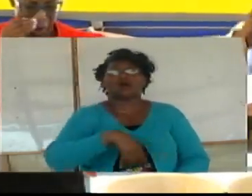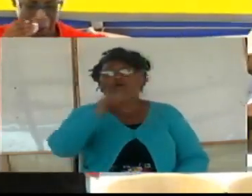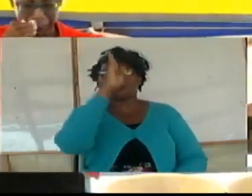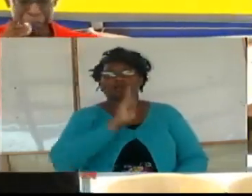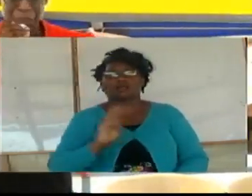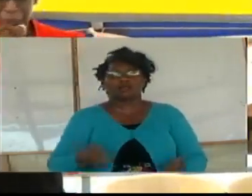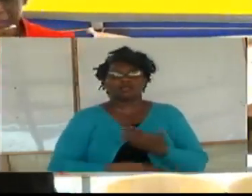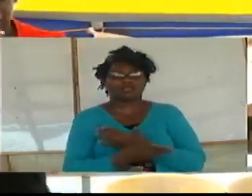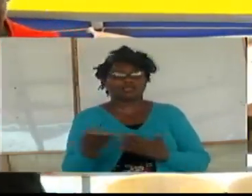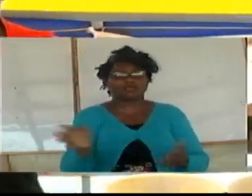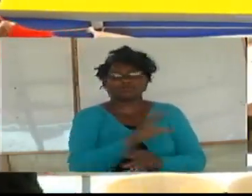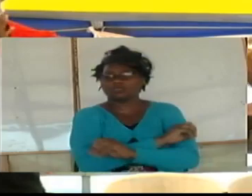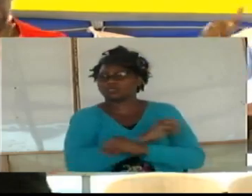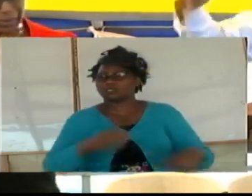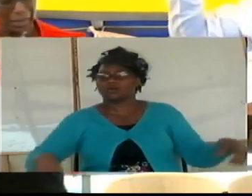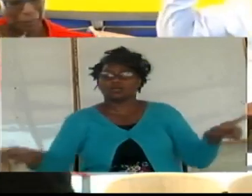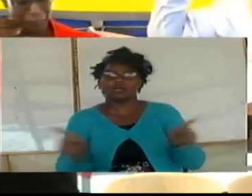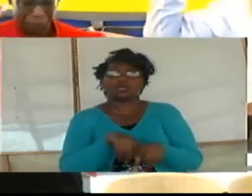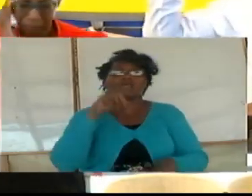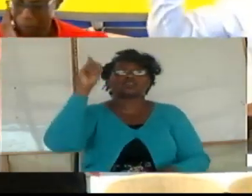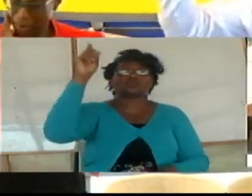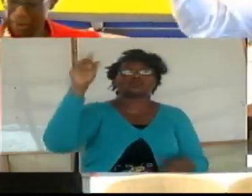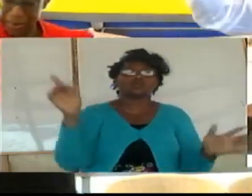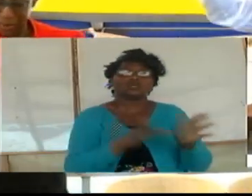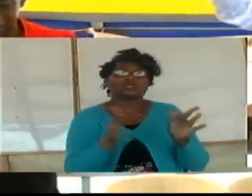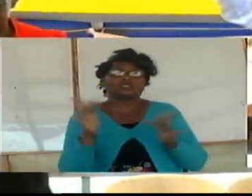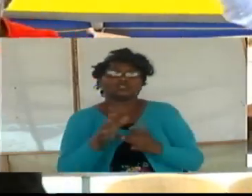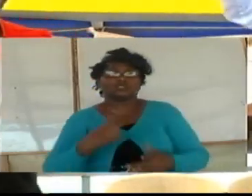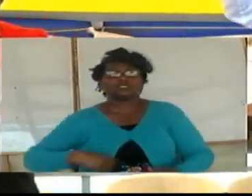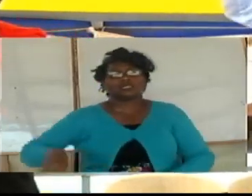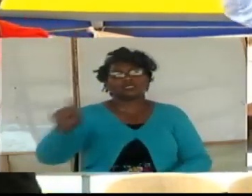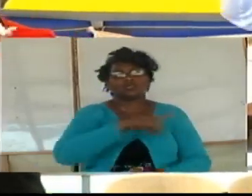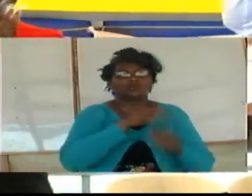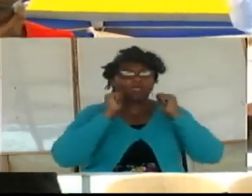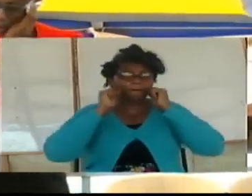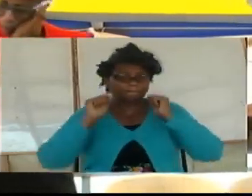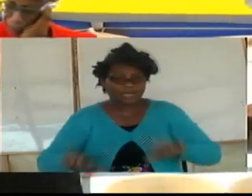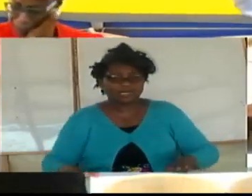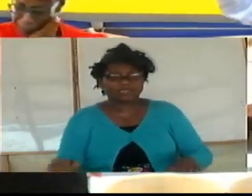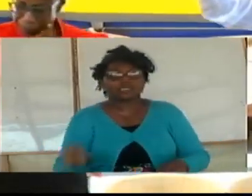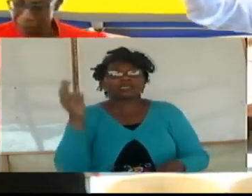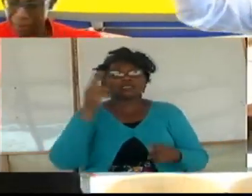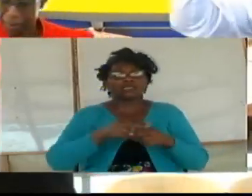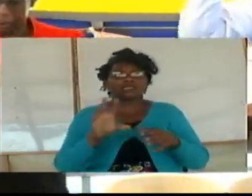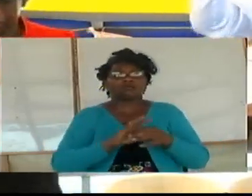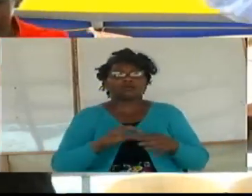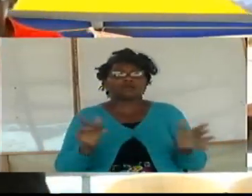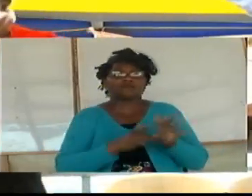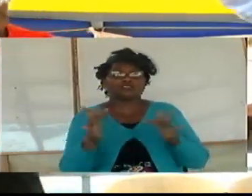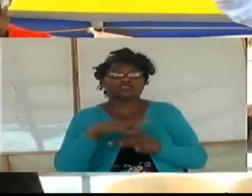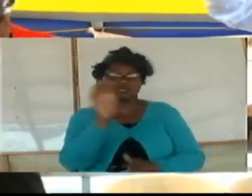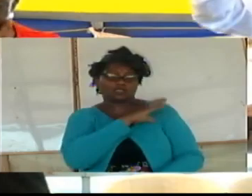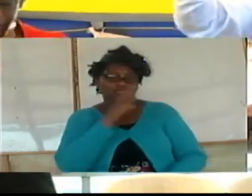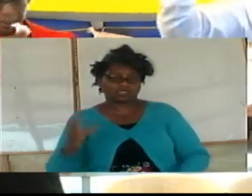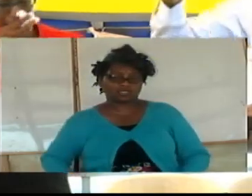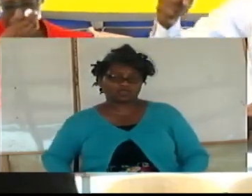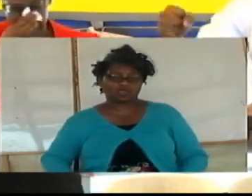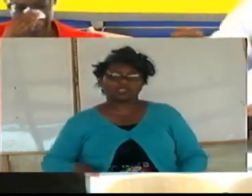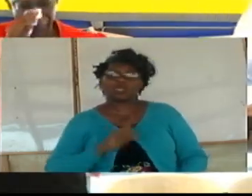is none like you. Hallelujah! We bless the name of Jesus Christ, the true and the living God, the Savior of the